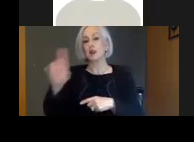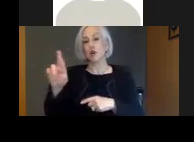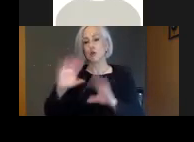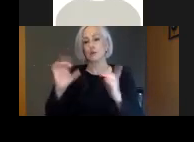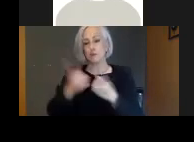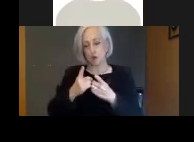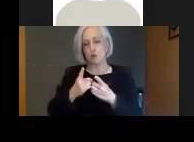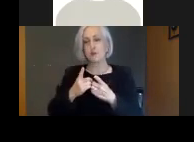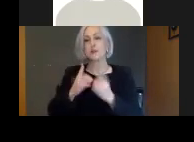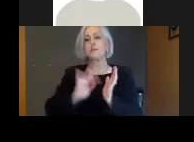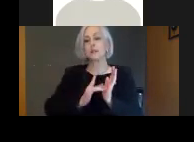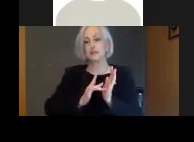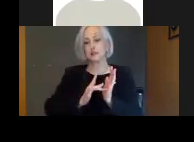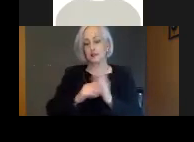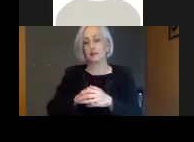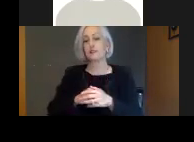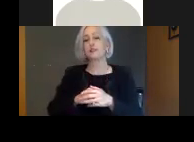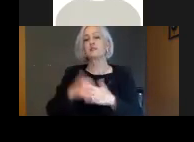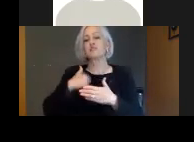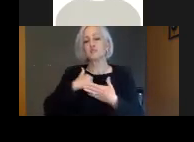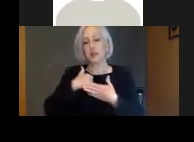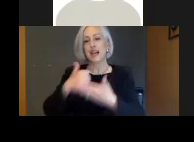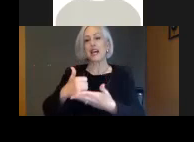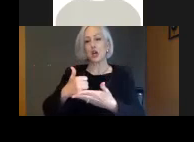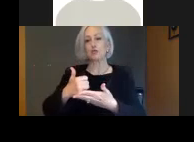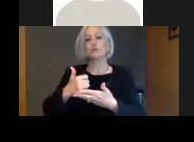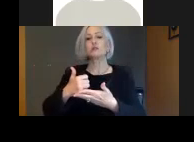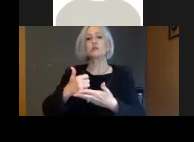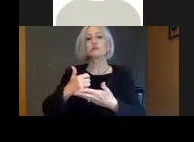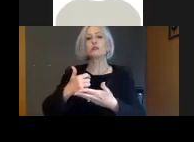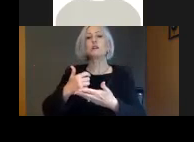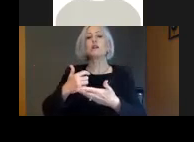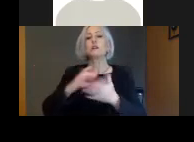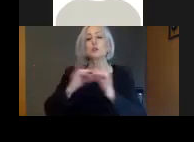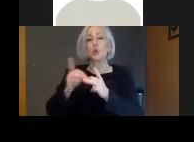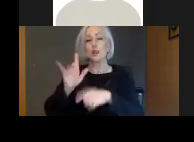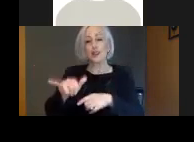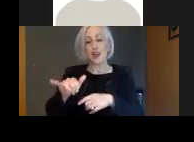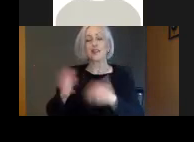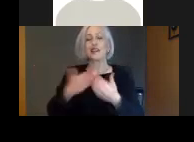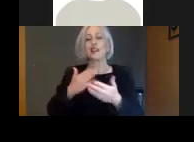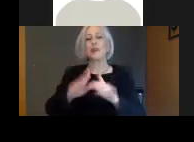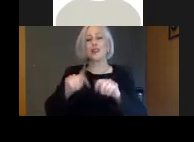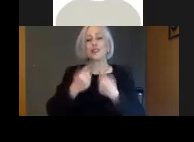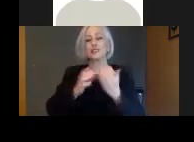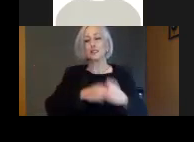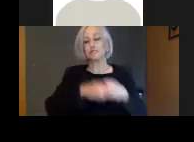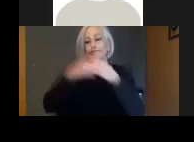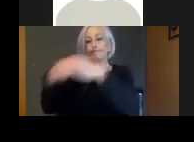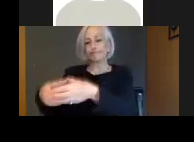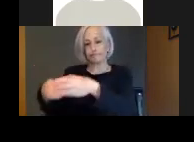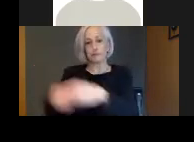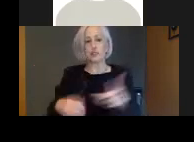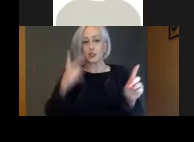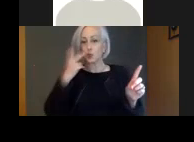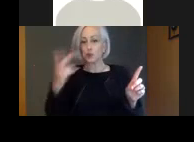and I helped facilitate it. That's the organization. We came as a team. On the far left is a paramedic